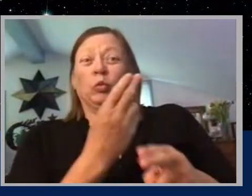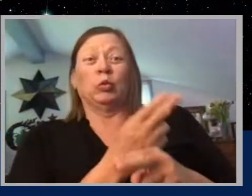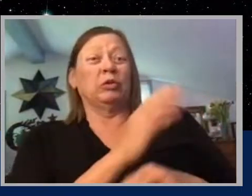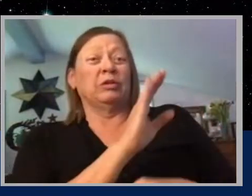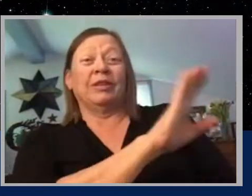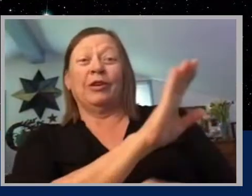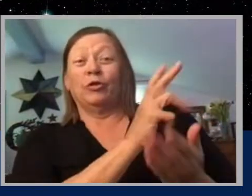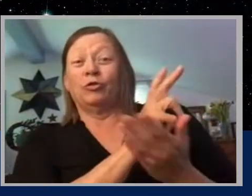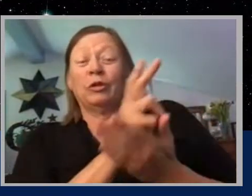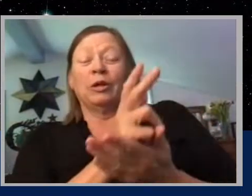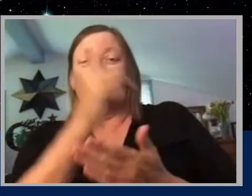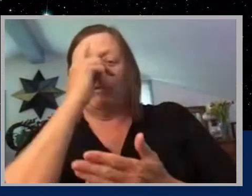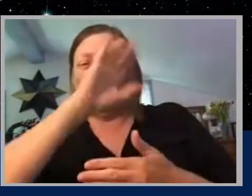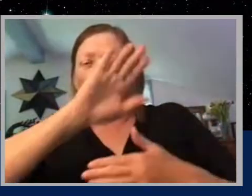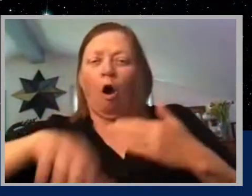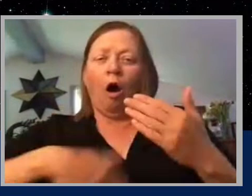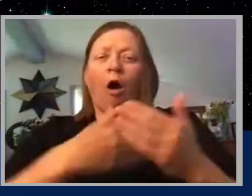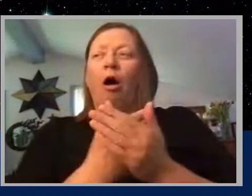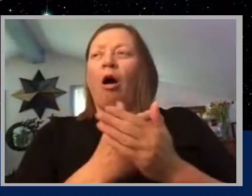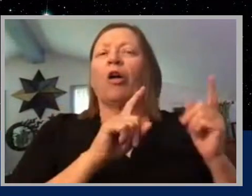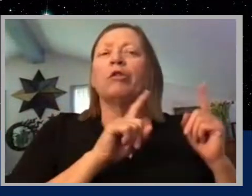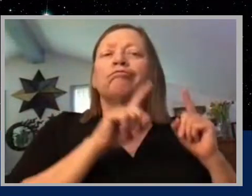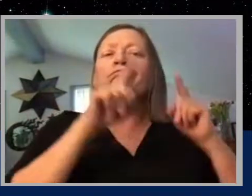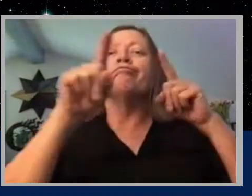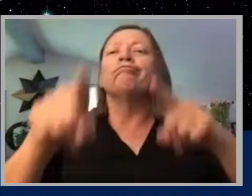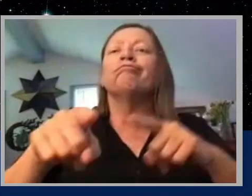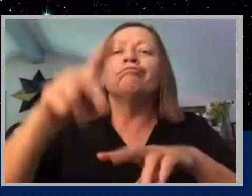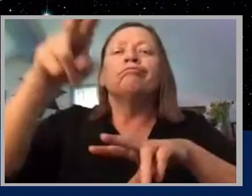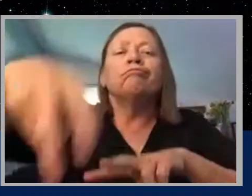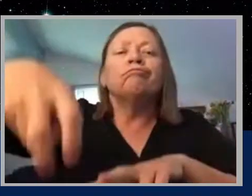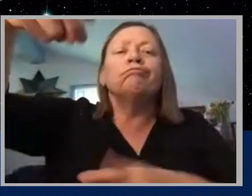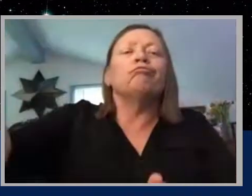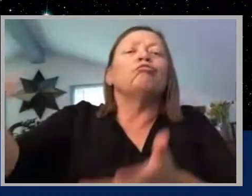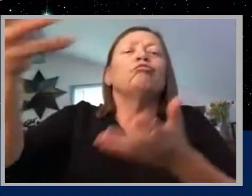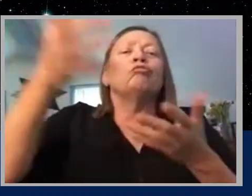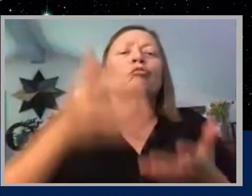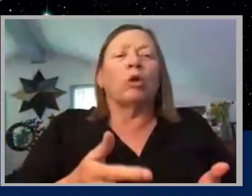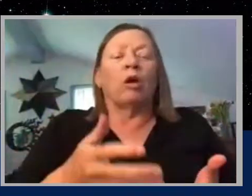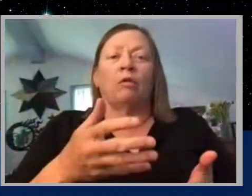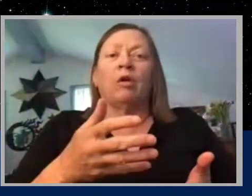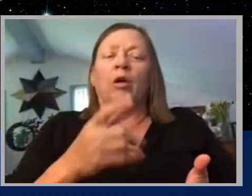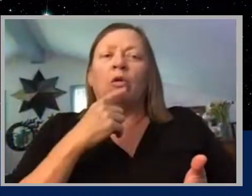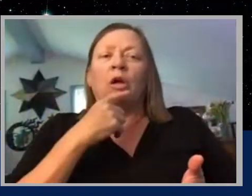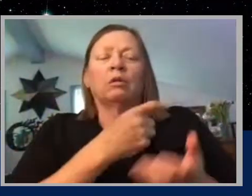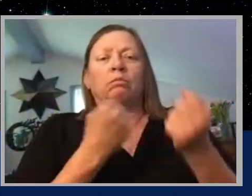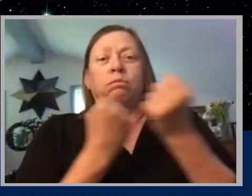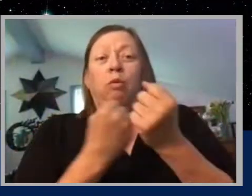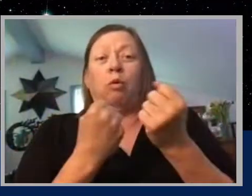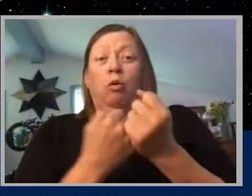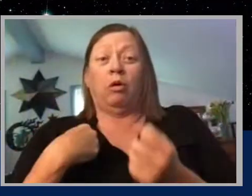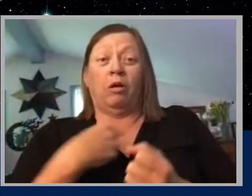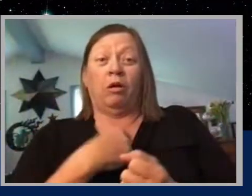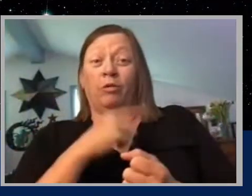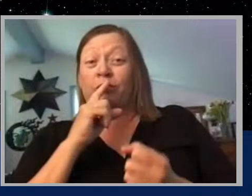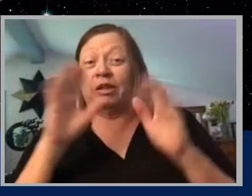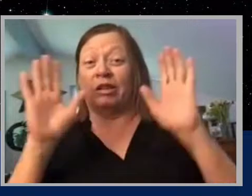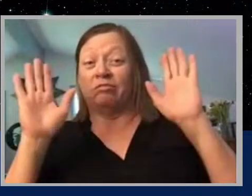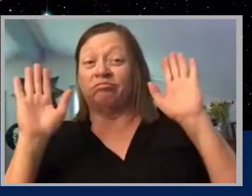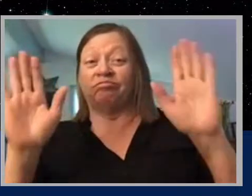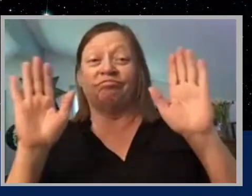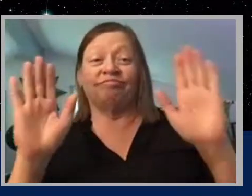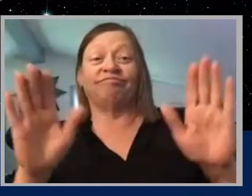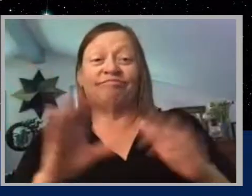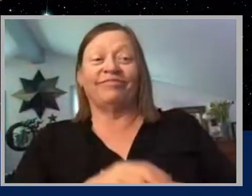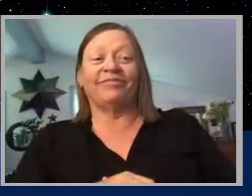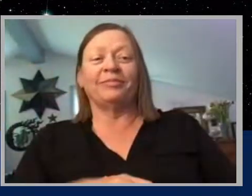and the support that they gave us is just outstanding. That's amazing. And also just to kind of go back, you